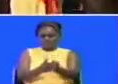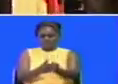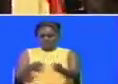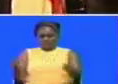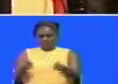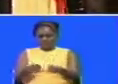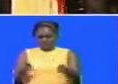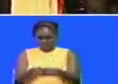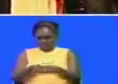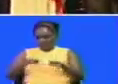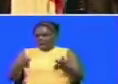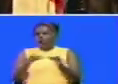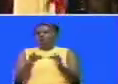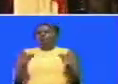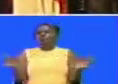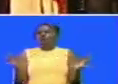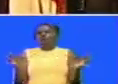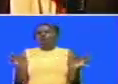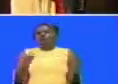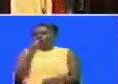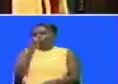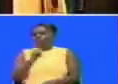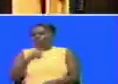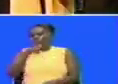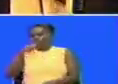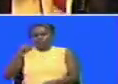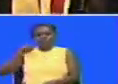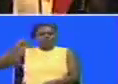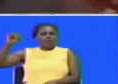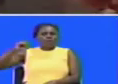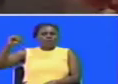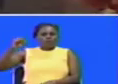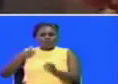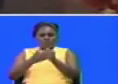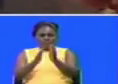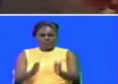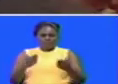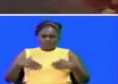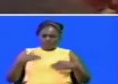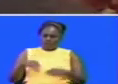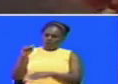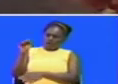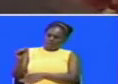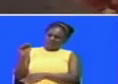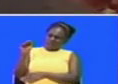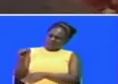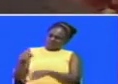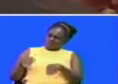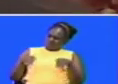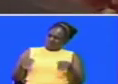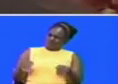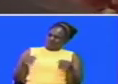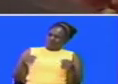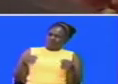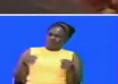the question of how long will they keep secret their political trump card. People have been anxiously waiting, and the